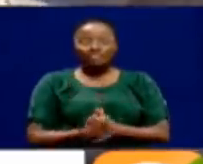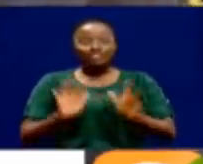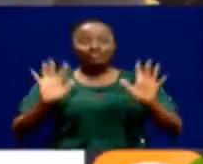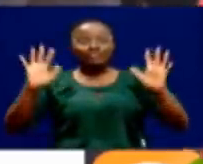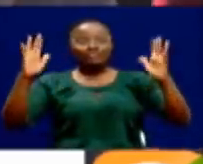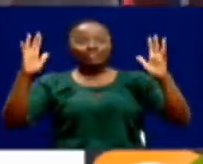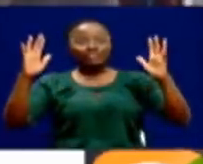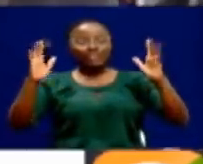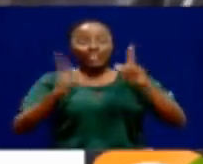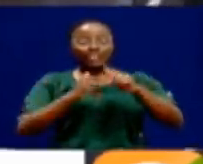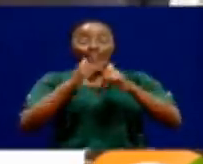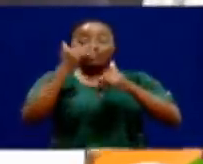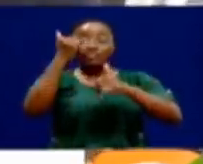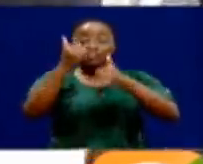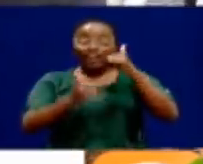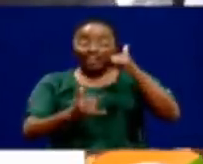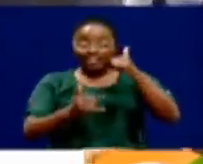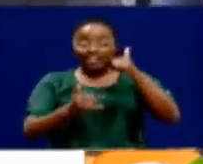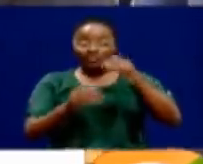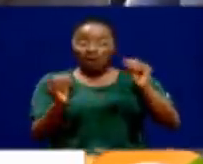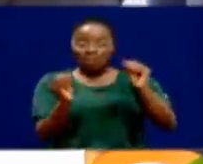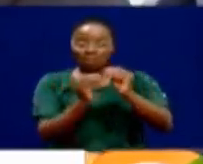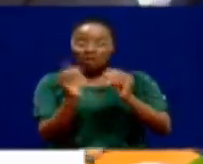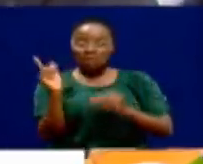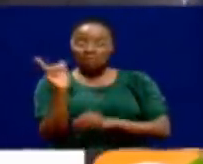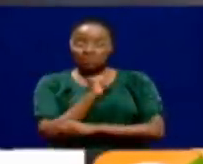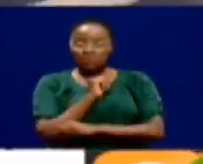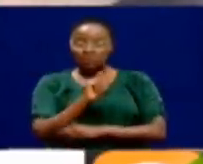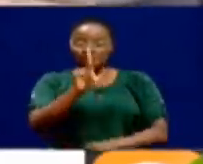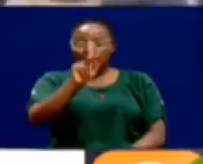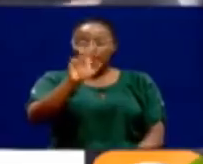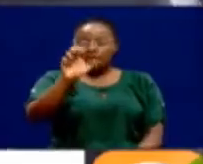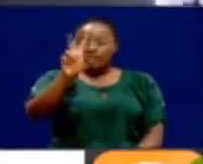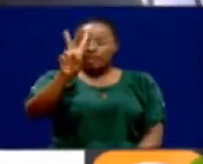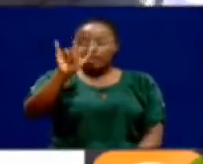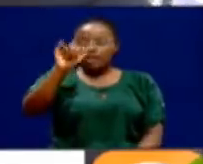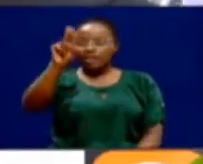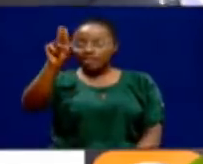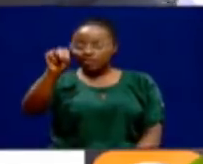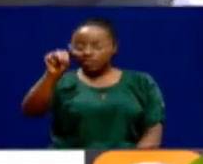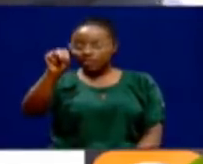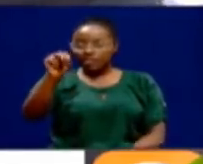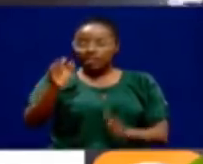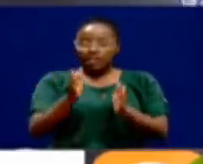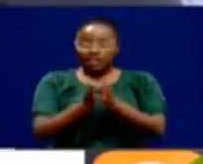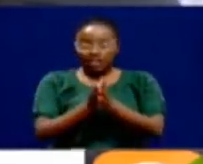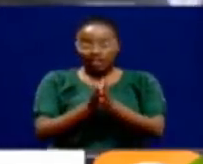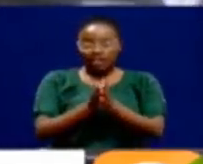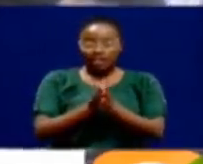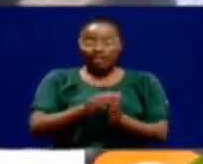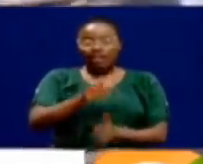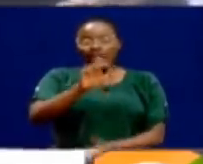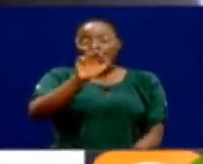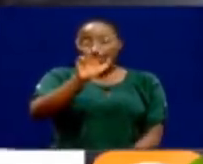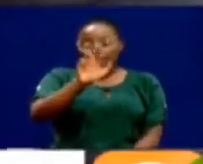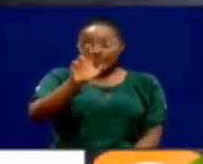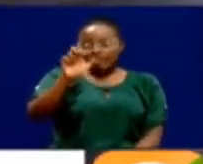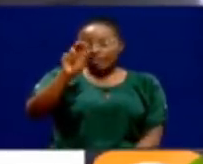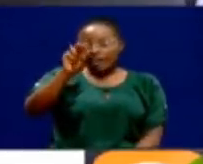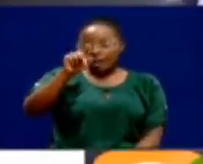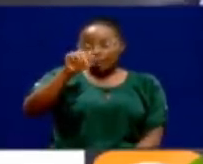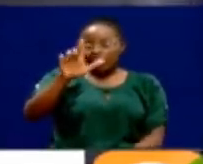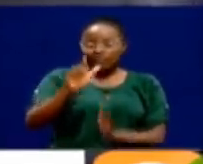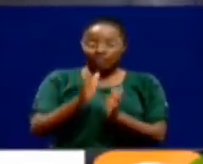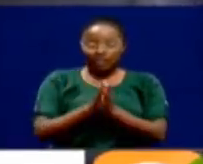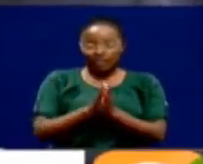makofi! And finally got to meet Kevin Lekimariki, Andrea Lenapir,